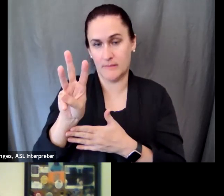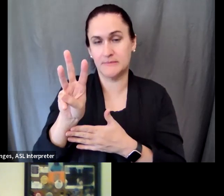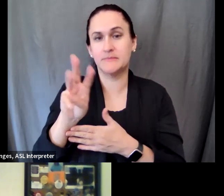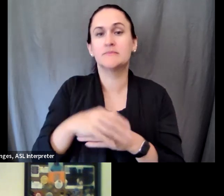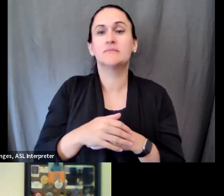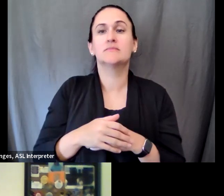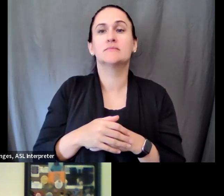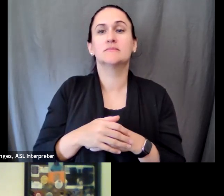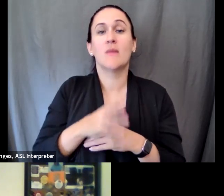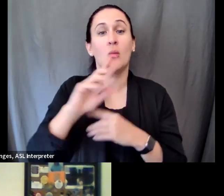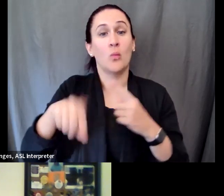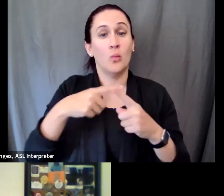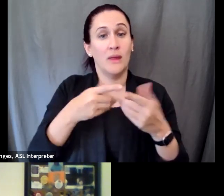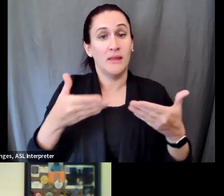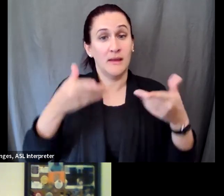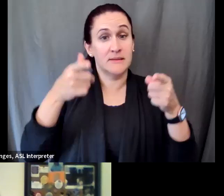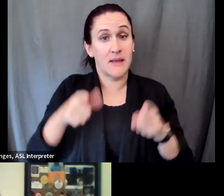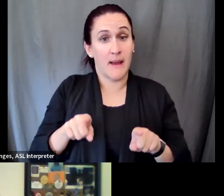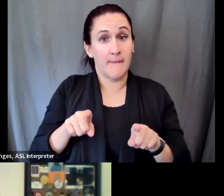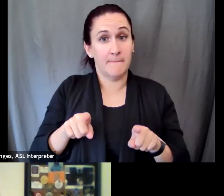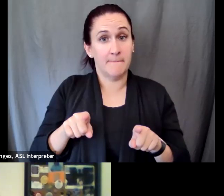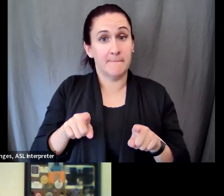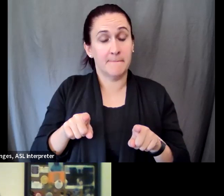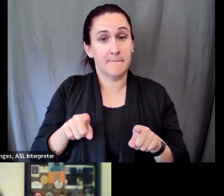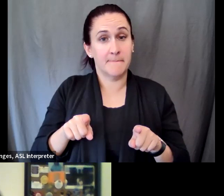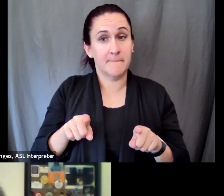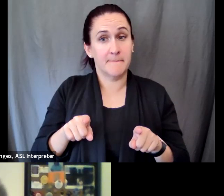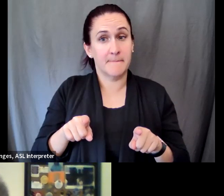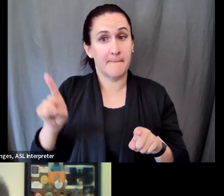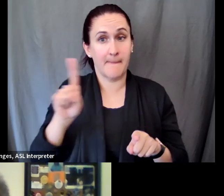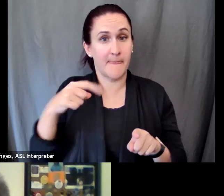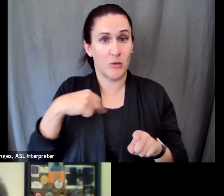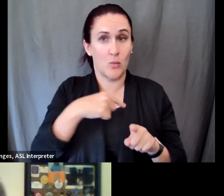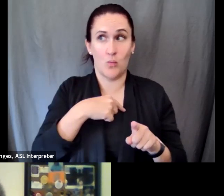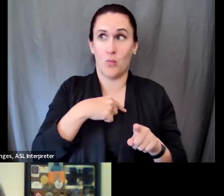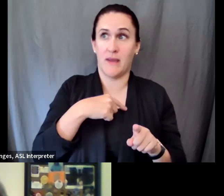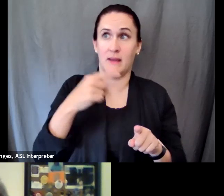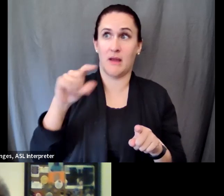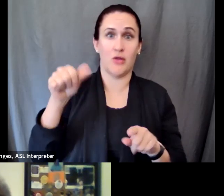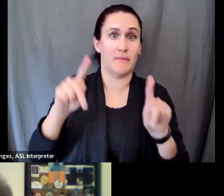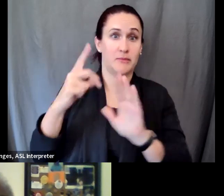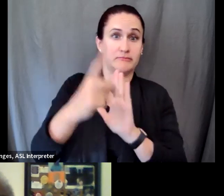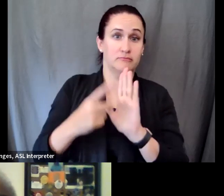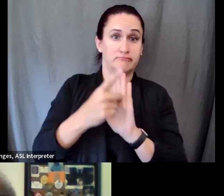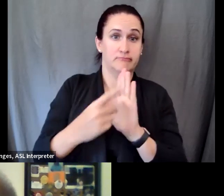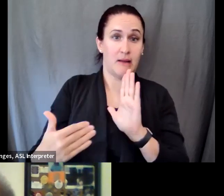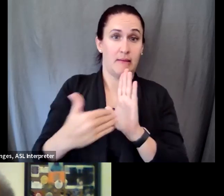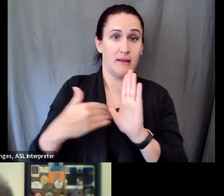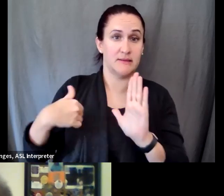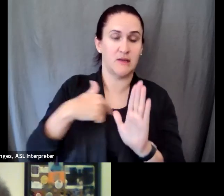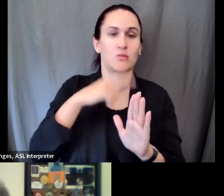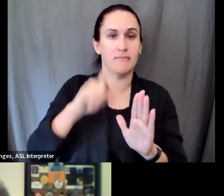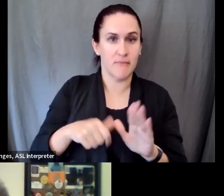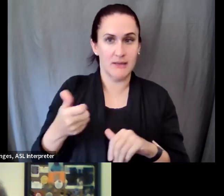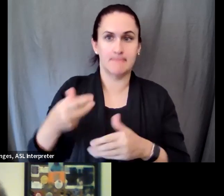when things happen in which we are discriminated against, we need to take a stand. We need to speak